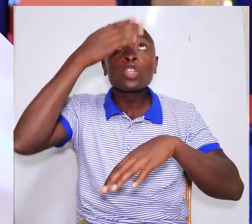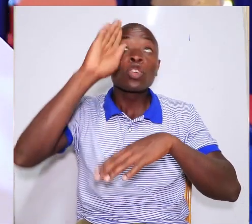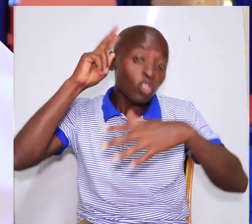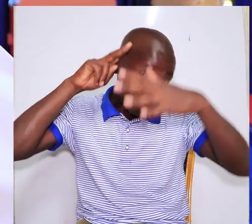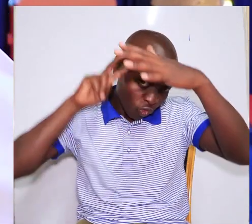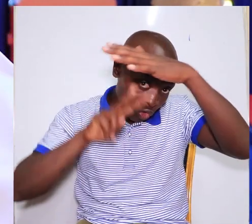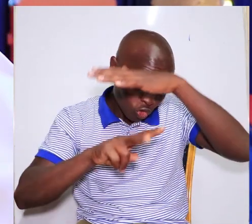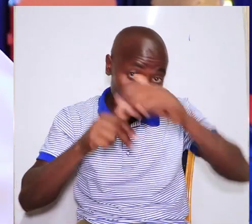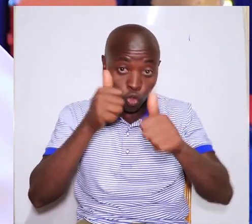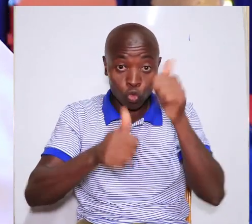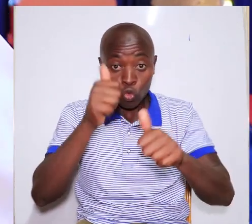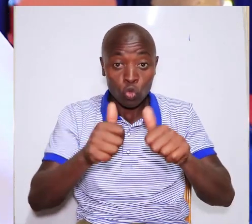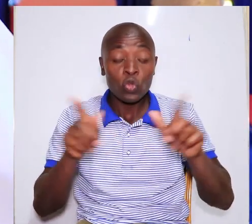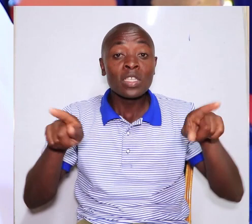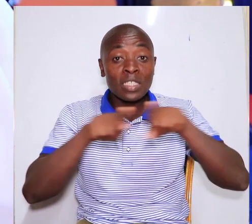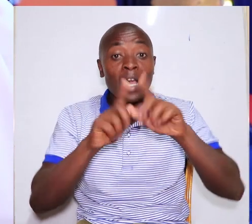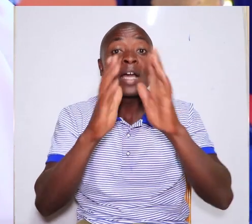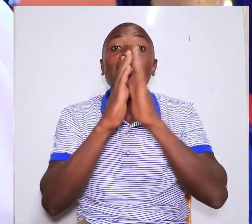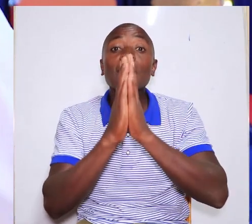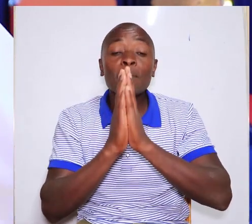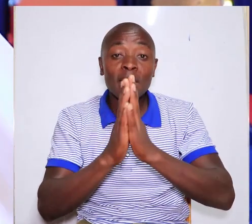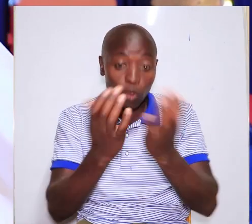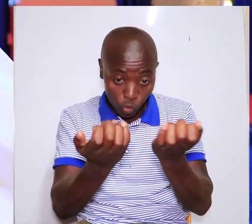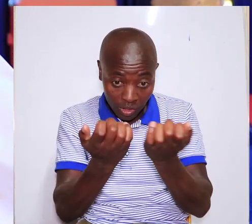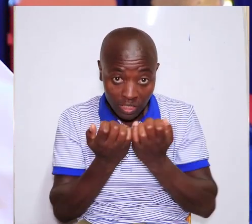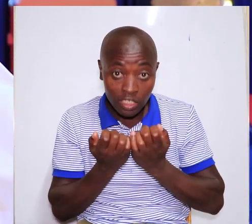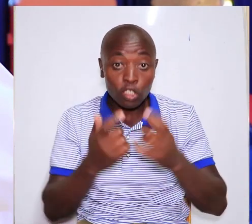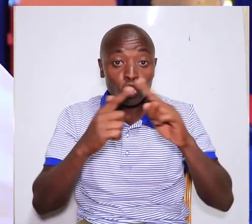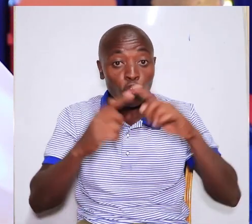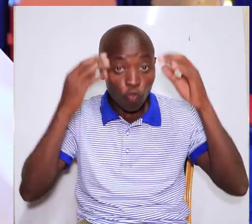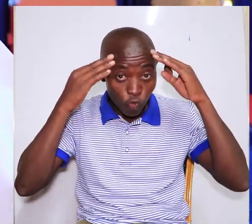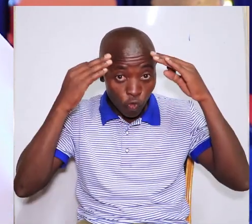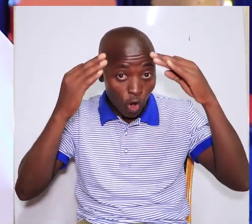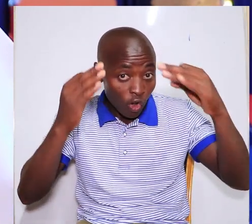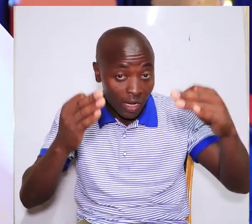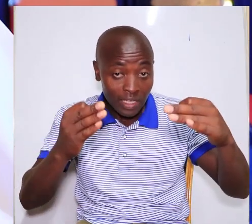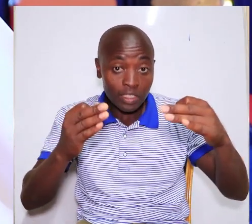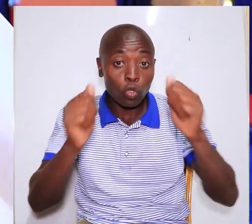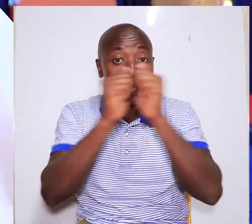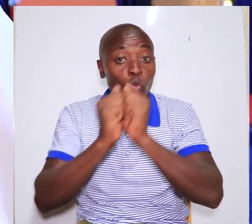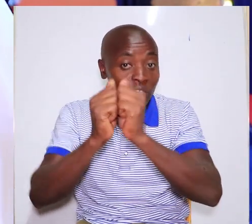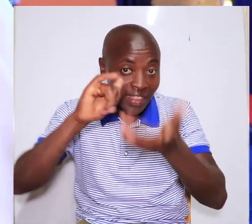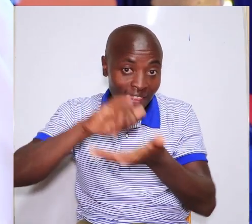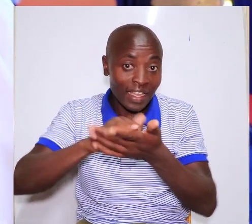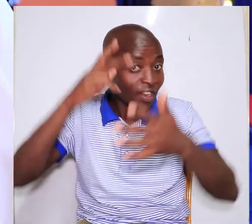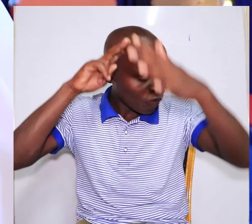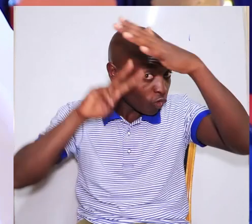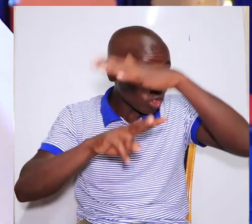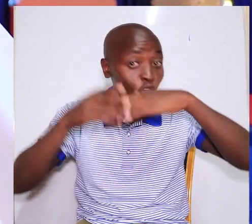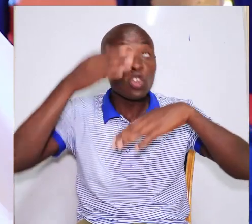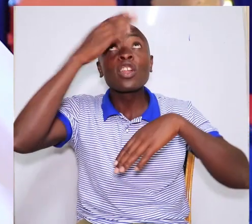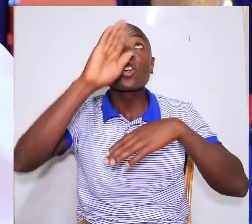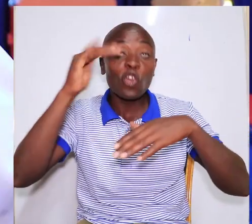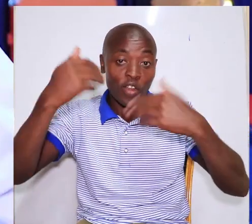which as intercessors in turn we need to focus ourselves within that vision that God